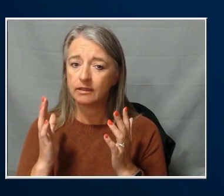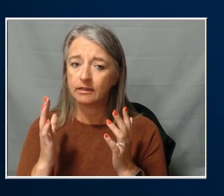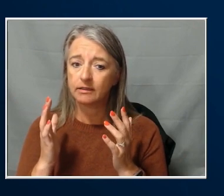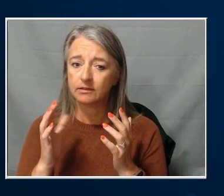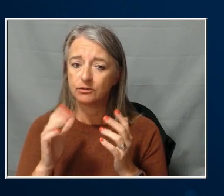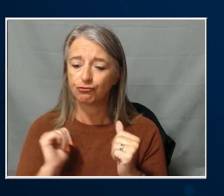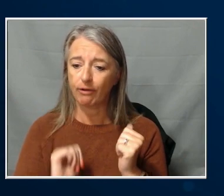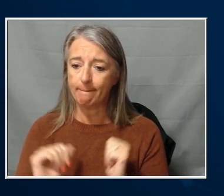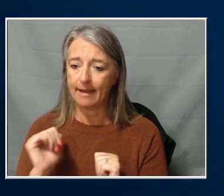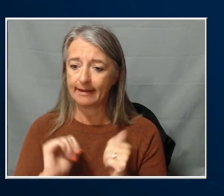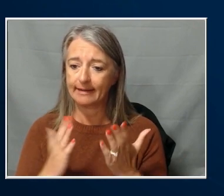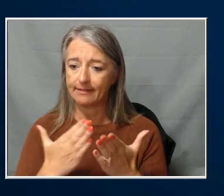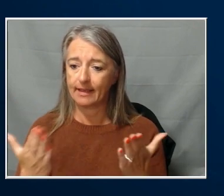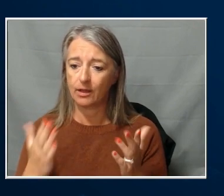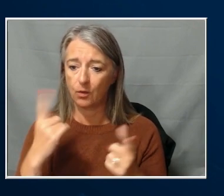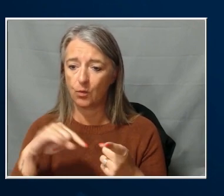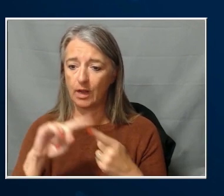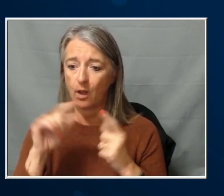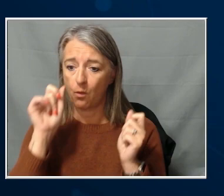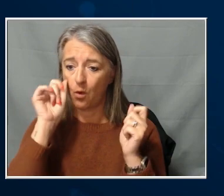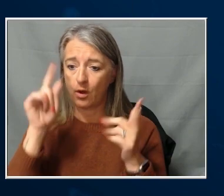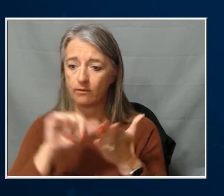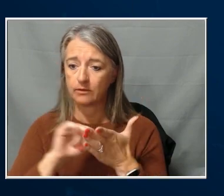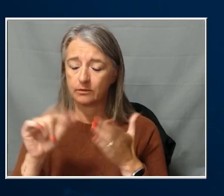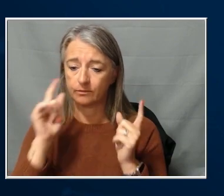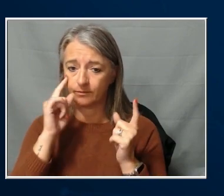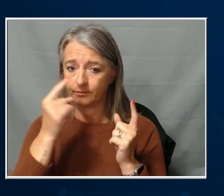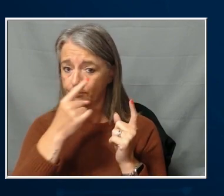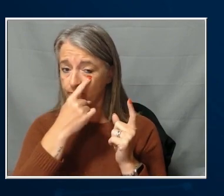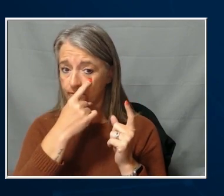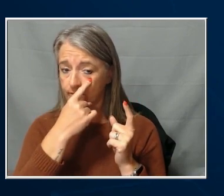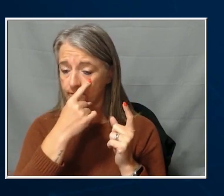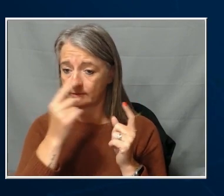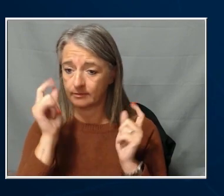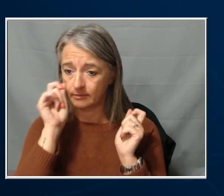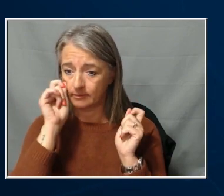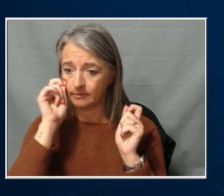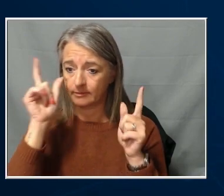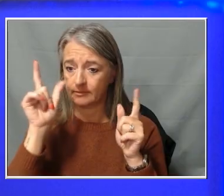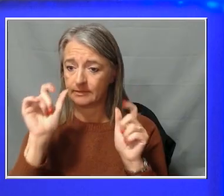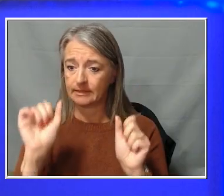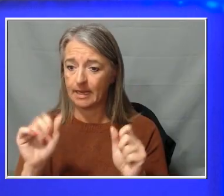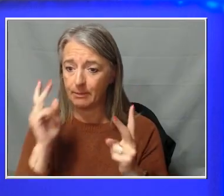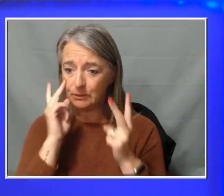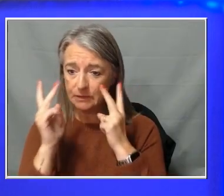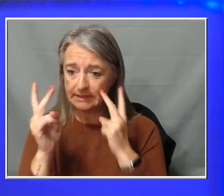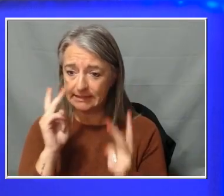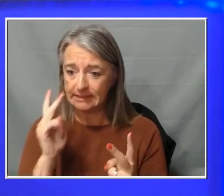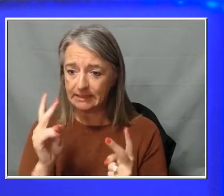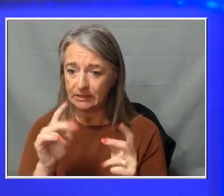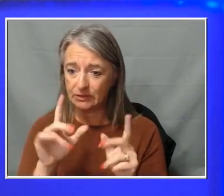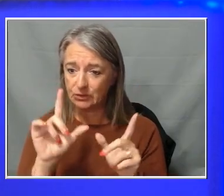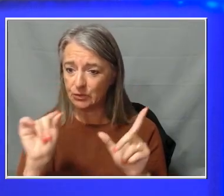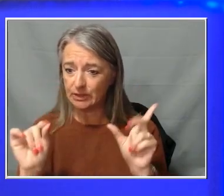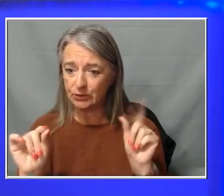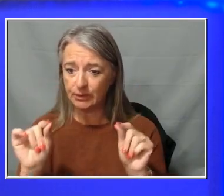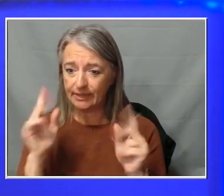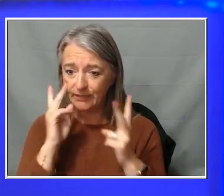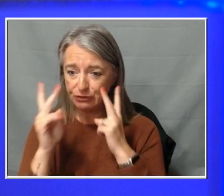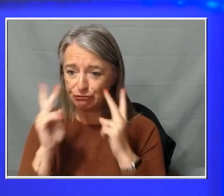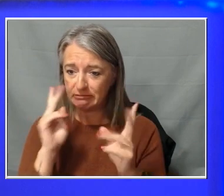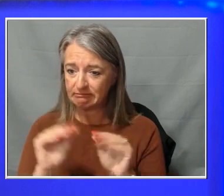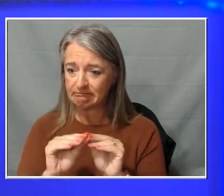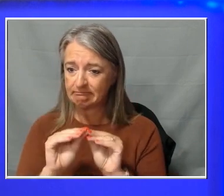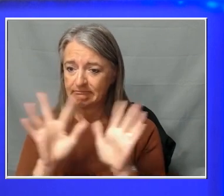the second I woke up from surgery, I opened my eyes and I was able to see. 20/20 vision, it was